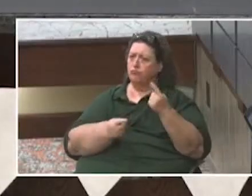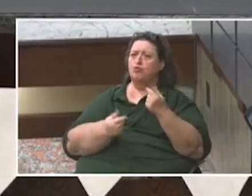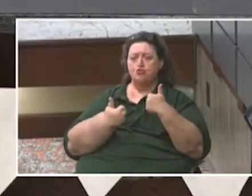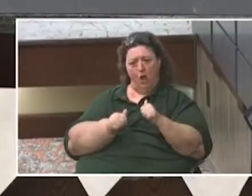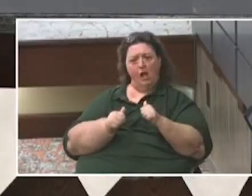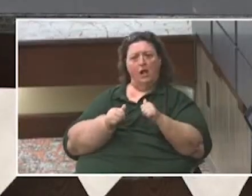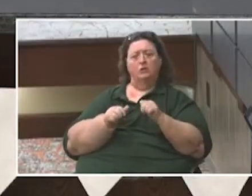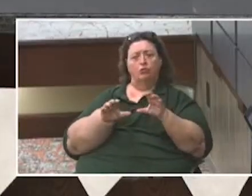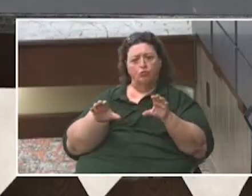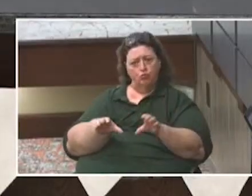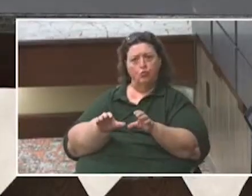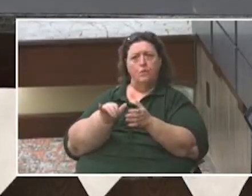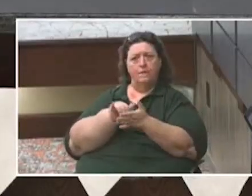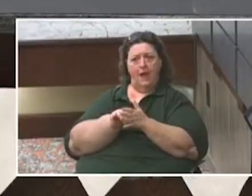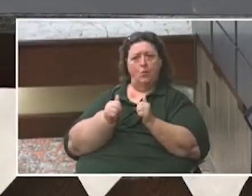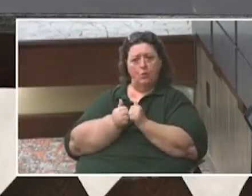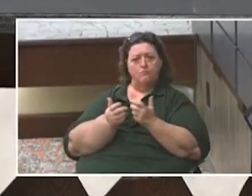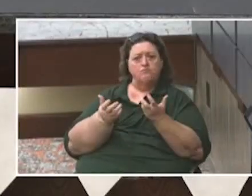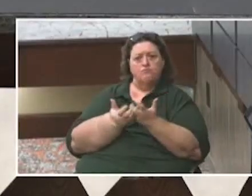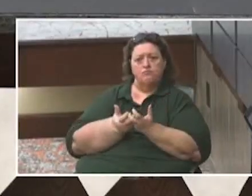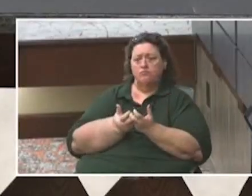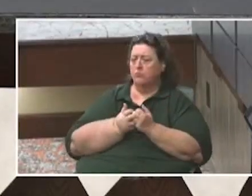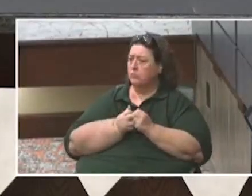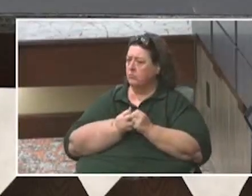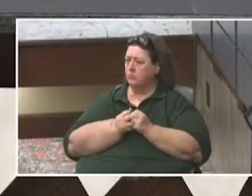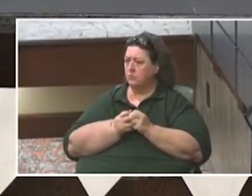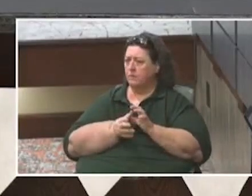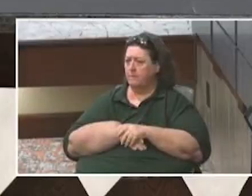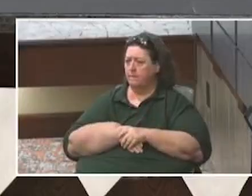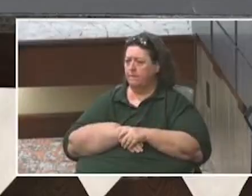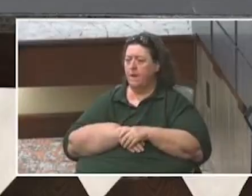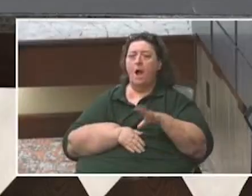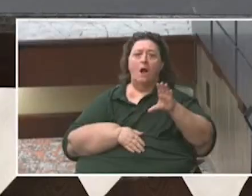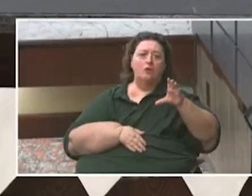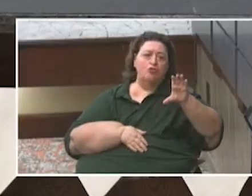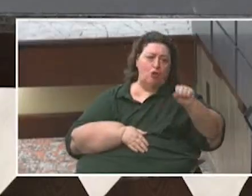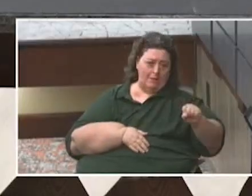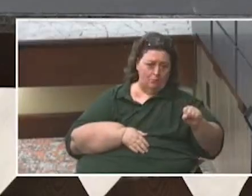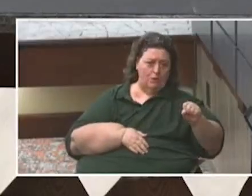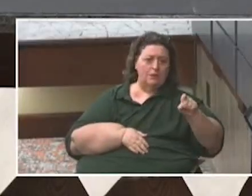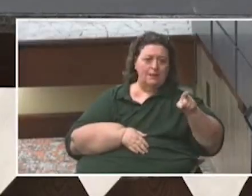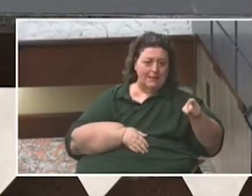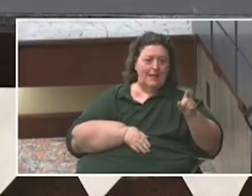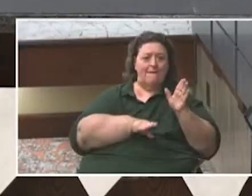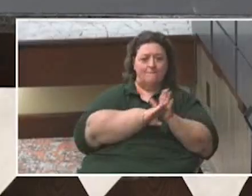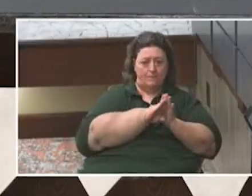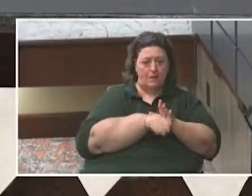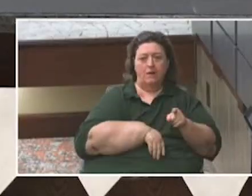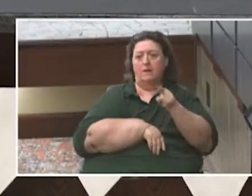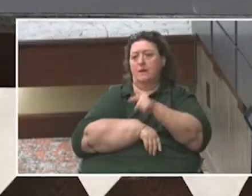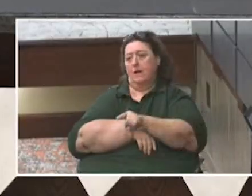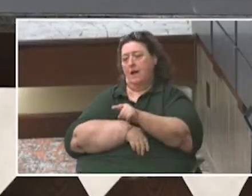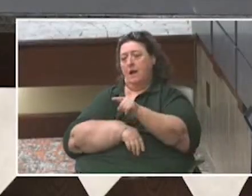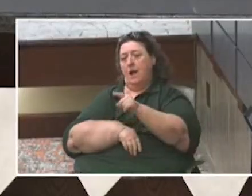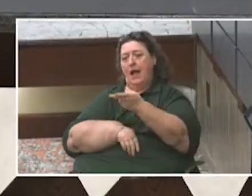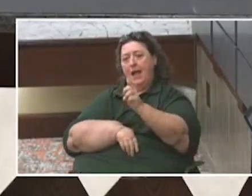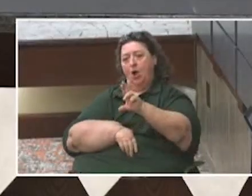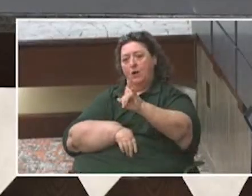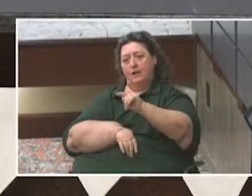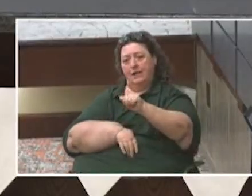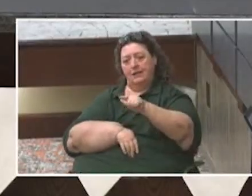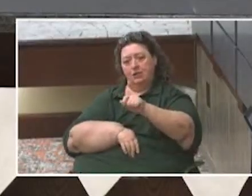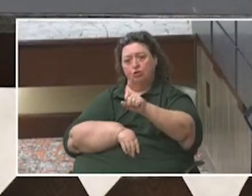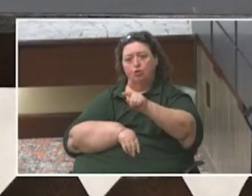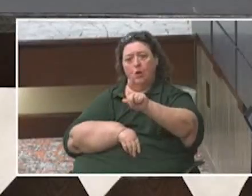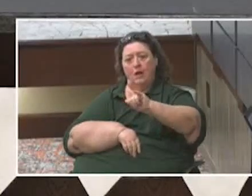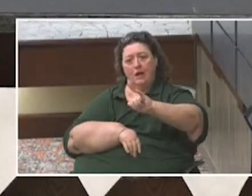with the De Cordova Springs development there, and the Hispanic Heritage Trail, and that connection to